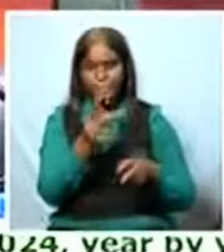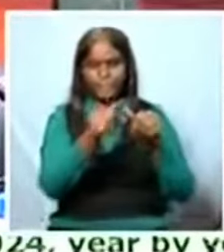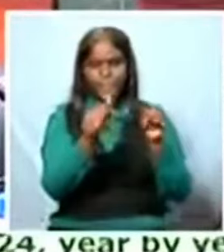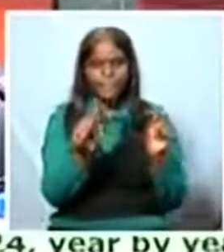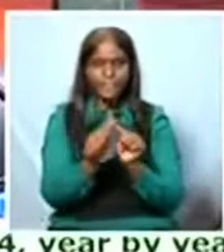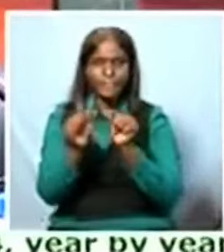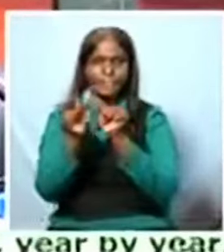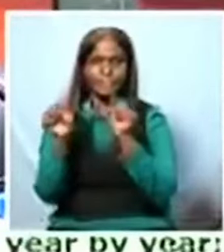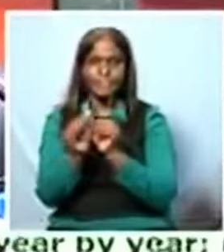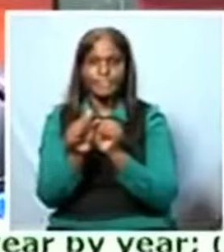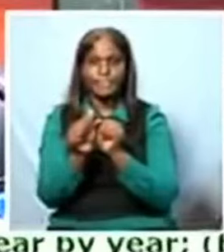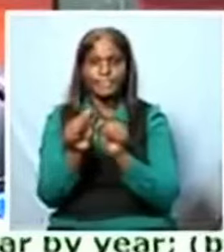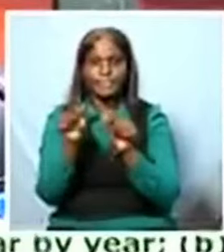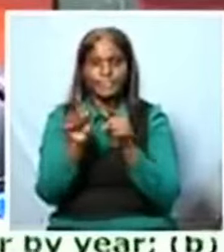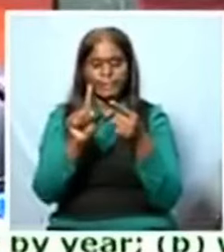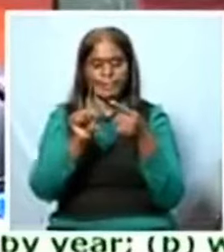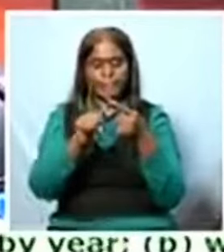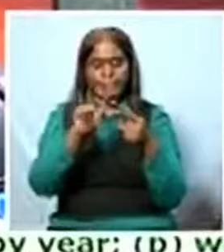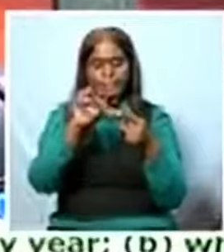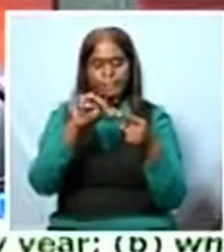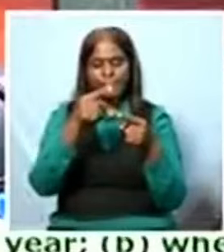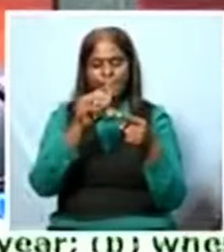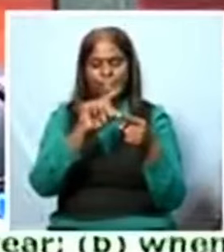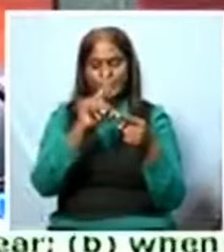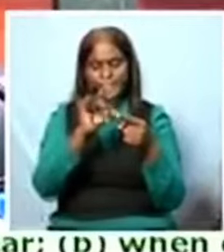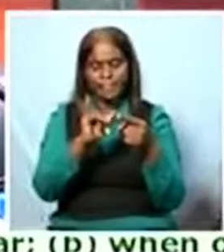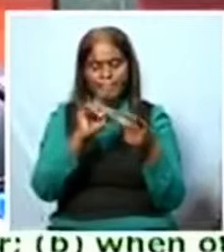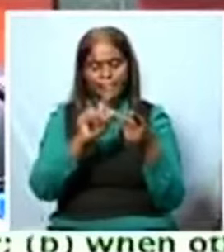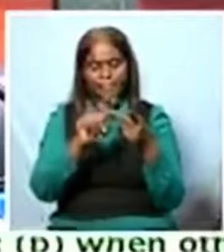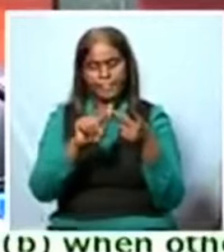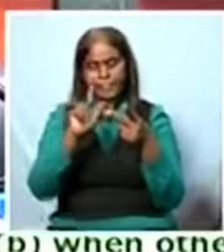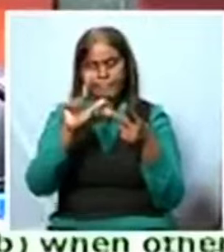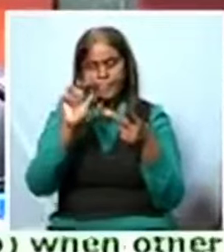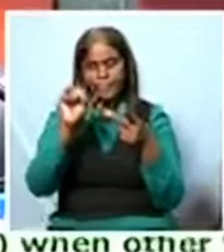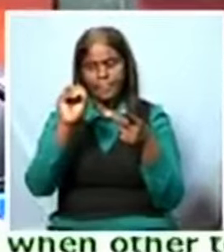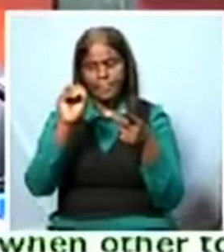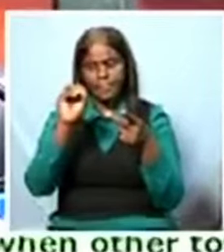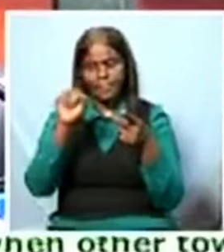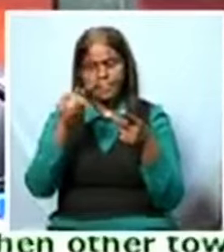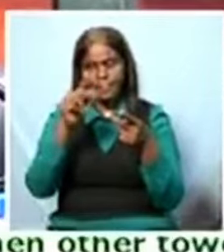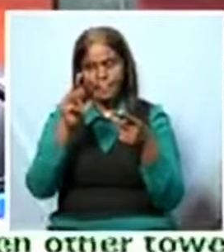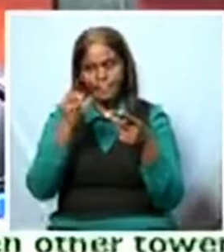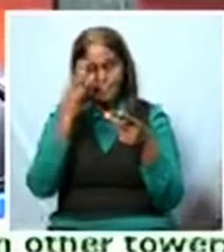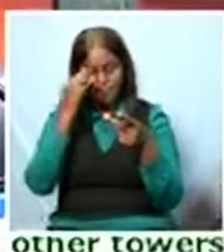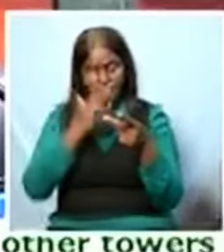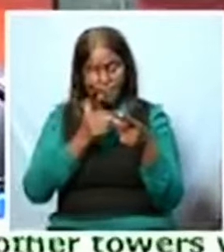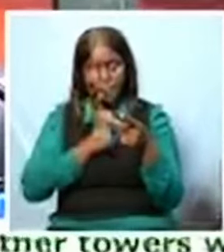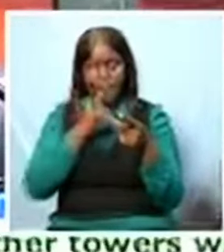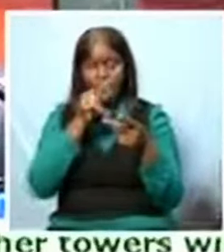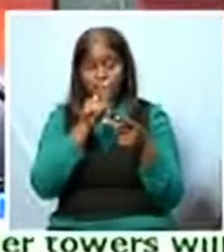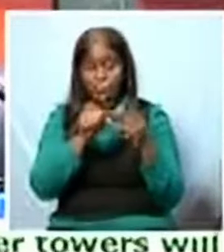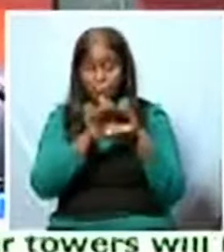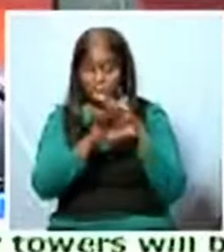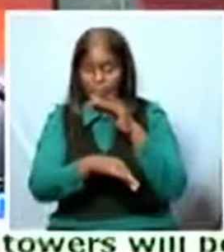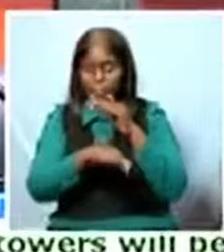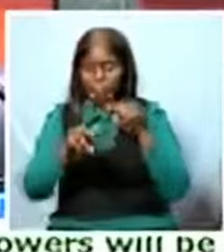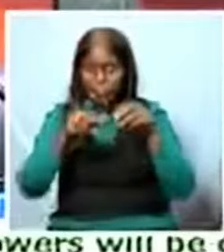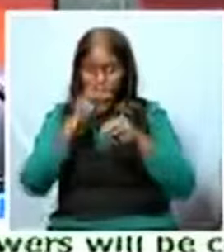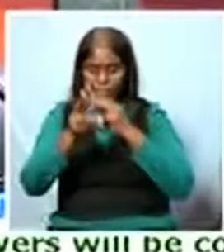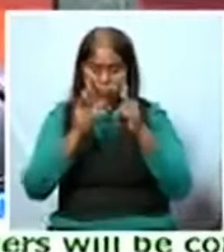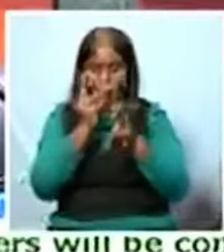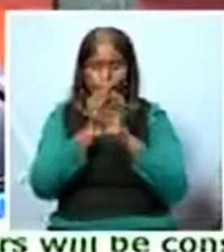areas, Ngozi and Longwe, this is where I'm saying this is under the World